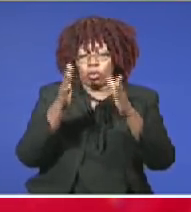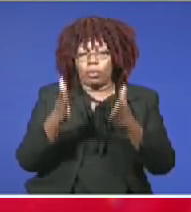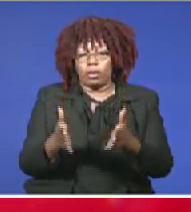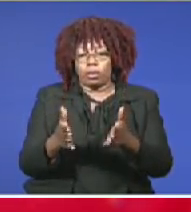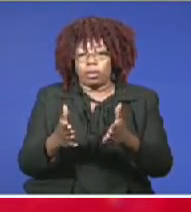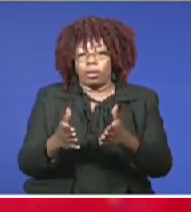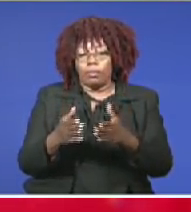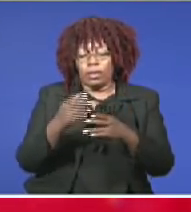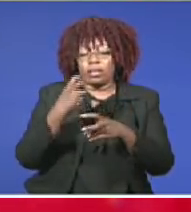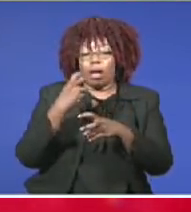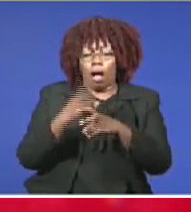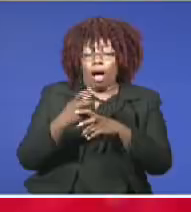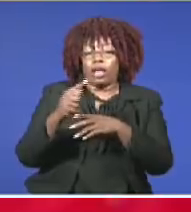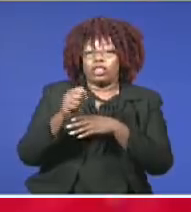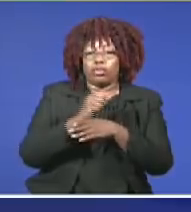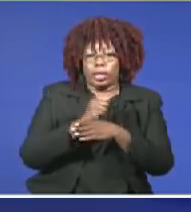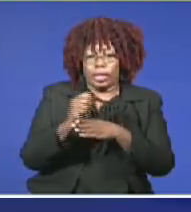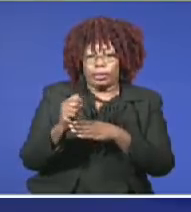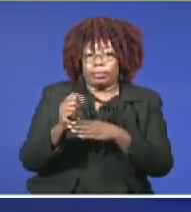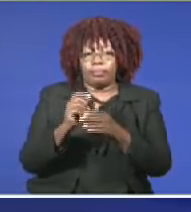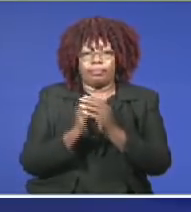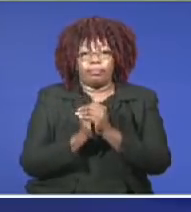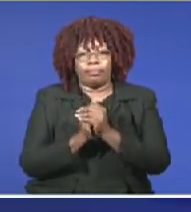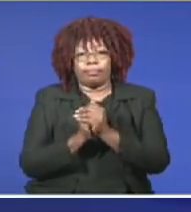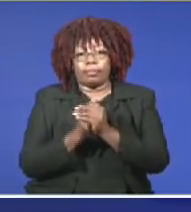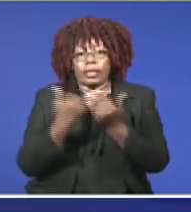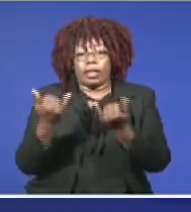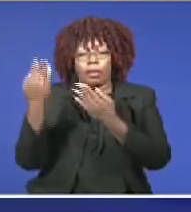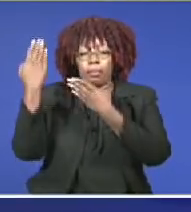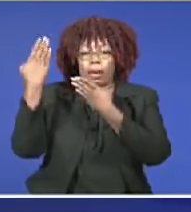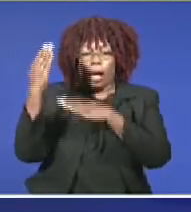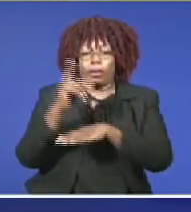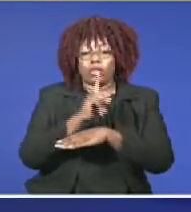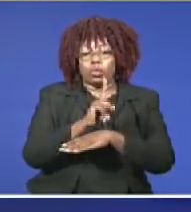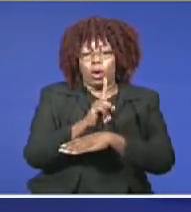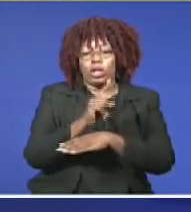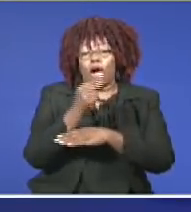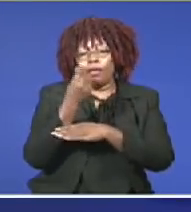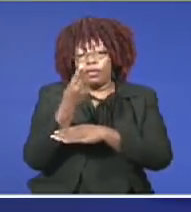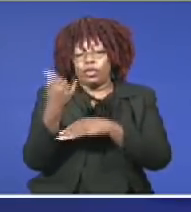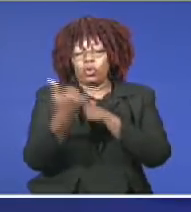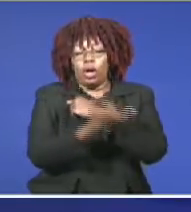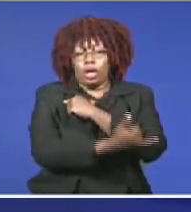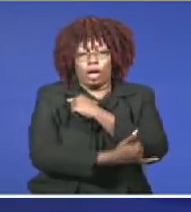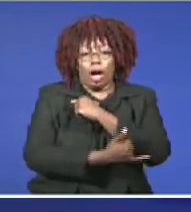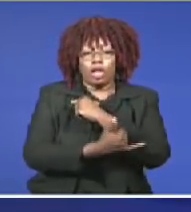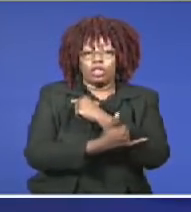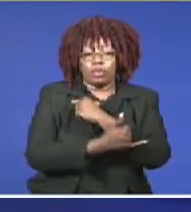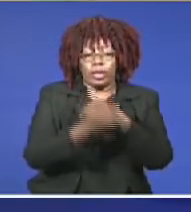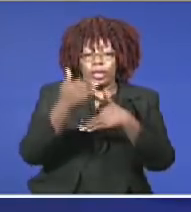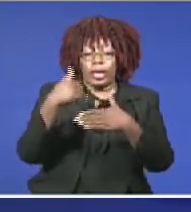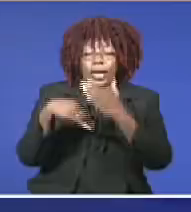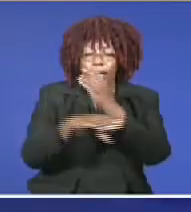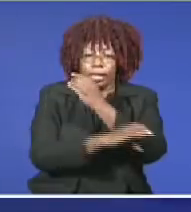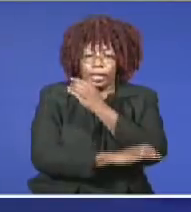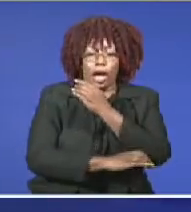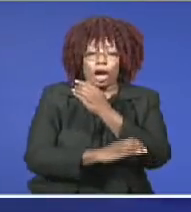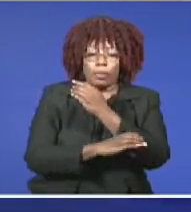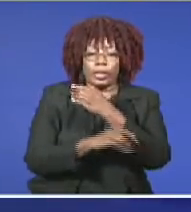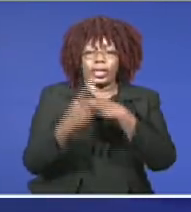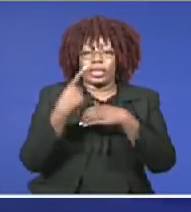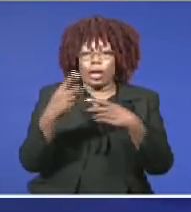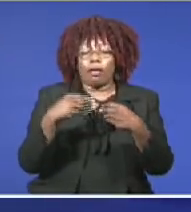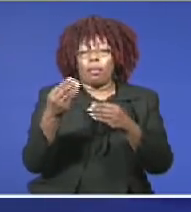just the hard training, the hard work pays off. The Bahamas is one of a few countries in the Caribbean that can brag about having more